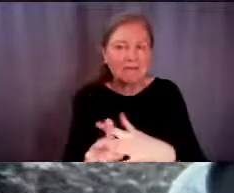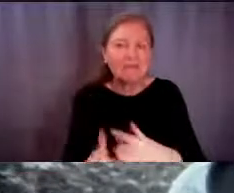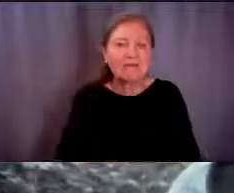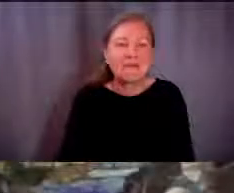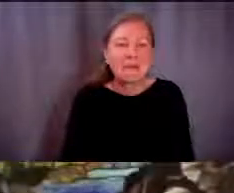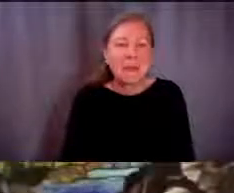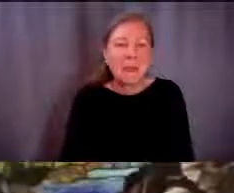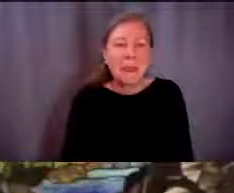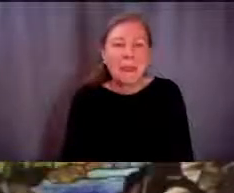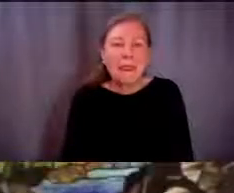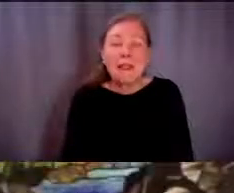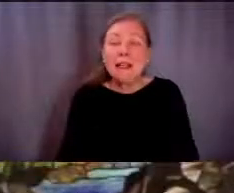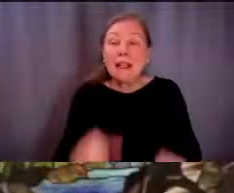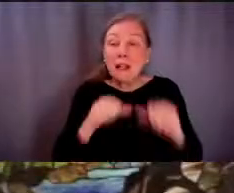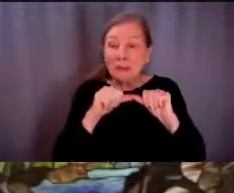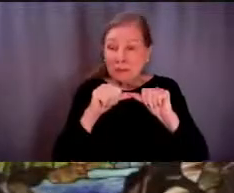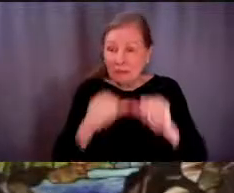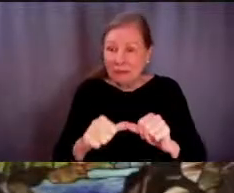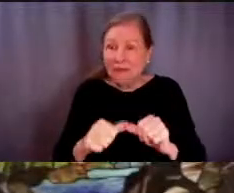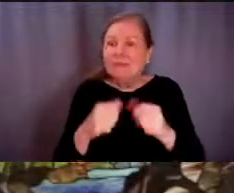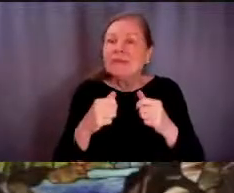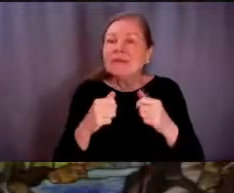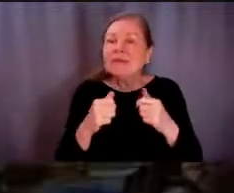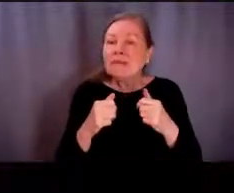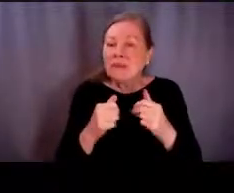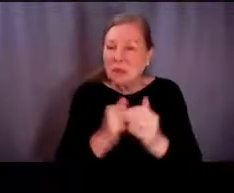Now let us continue in worship together.